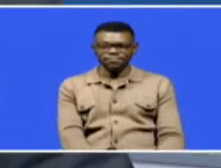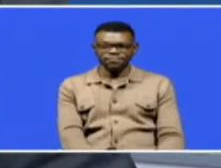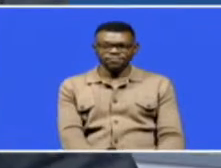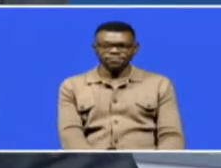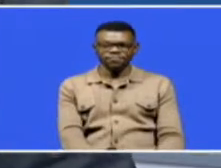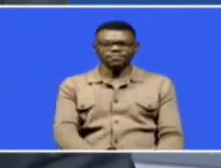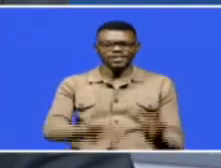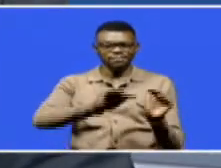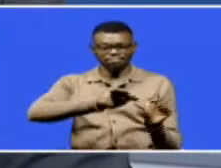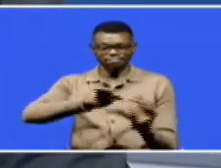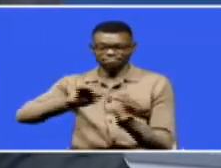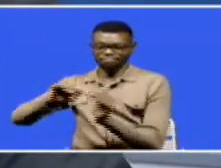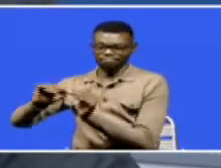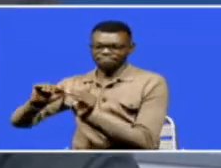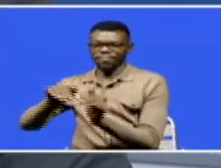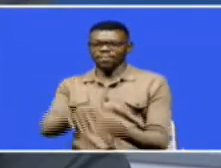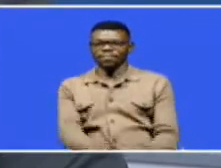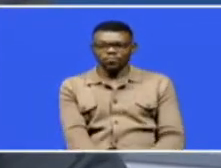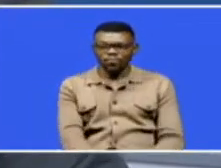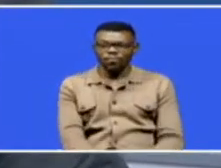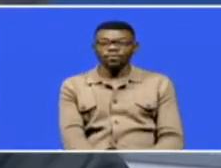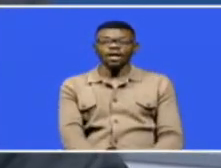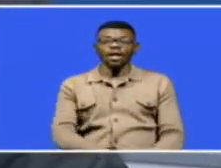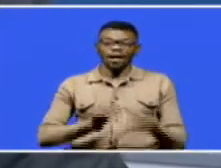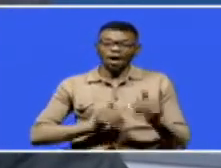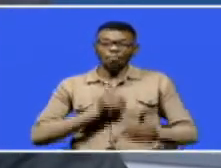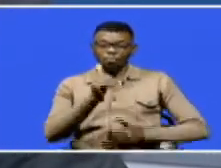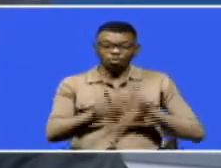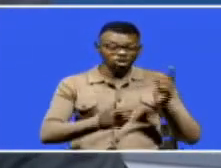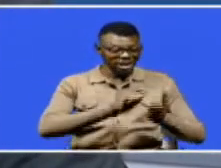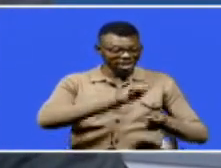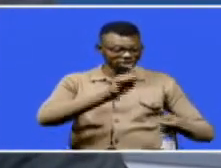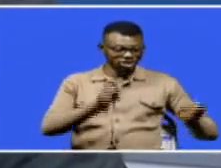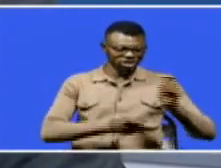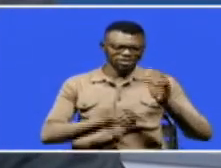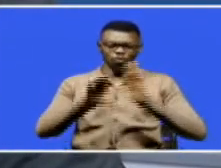Tukiachana na hayo, mtazamaji, shughuli ya kurekebisha katiba kupitia mchakato wa BBI